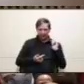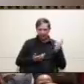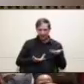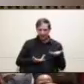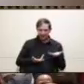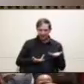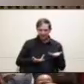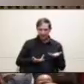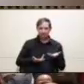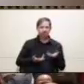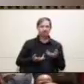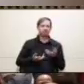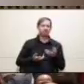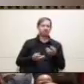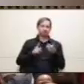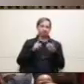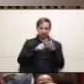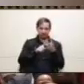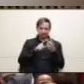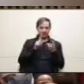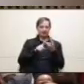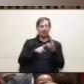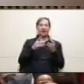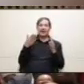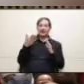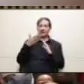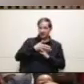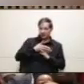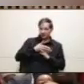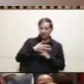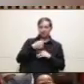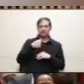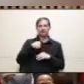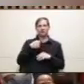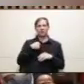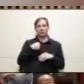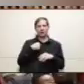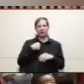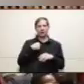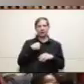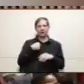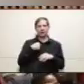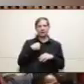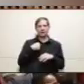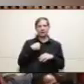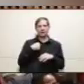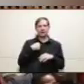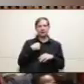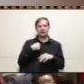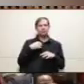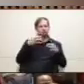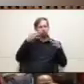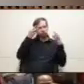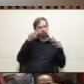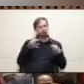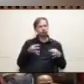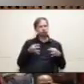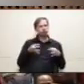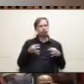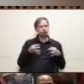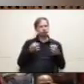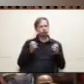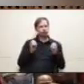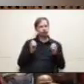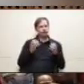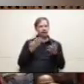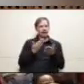And the interventions, we are also very considerate. We have decided to give people 60%